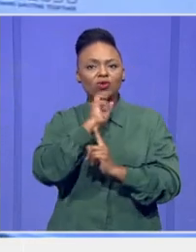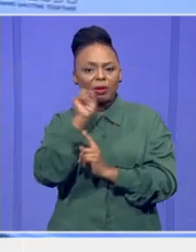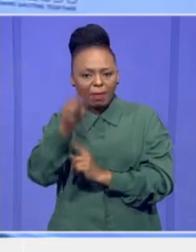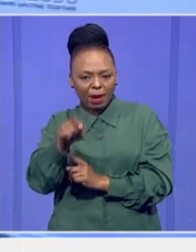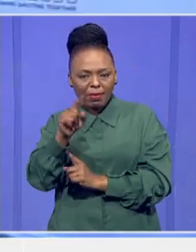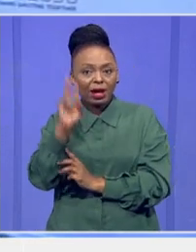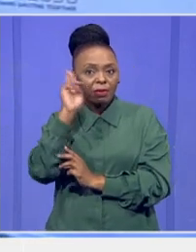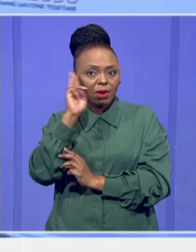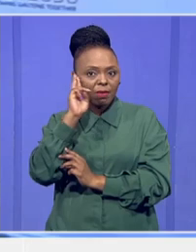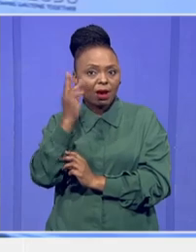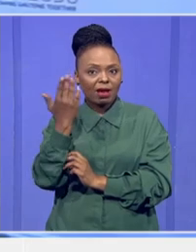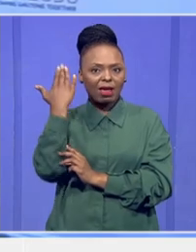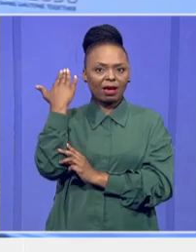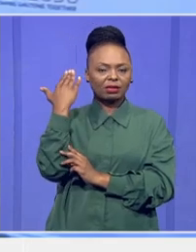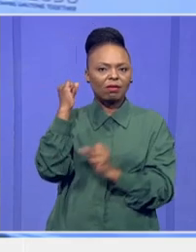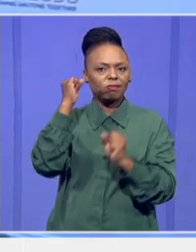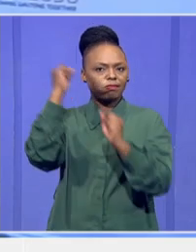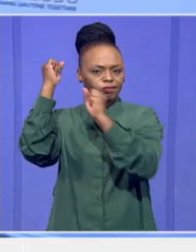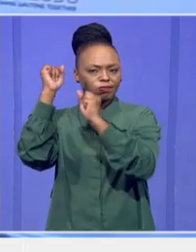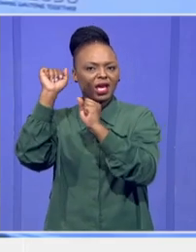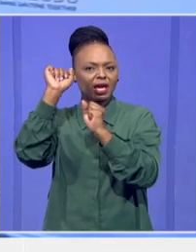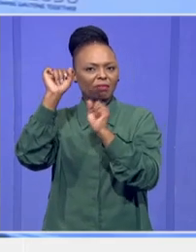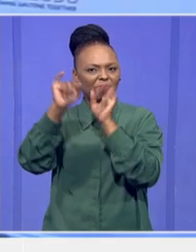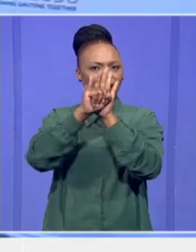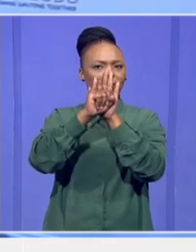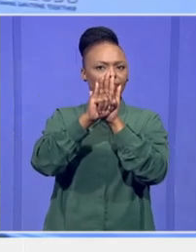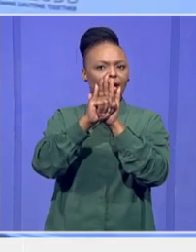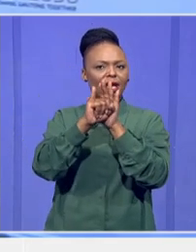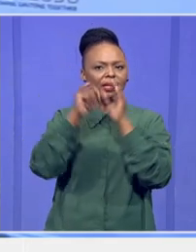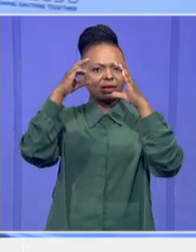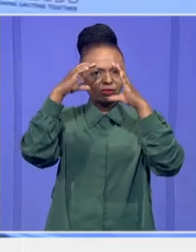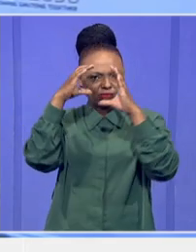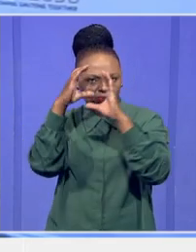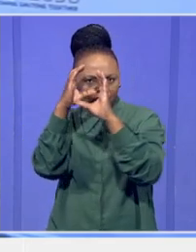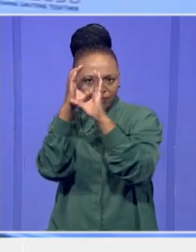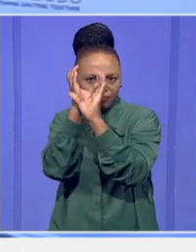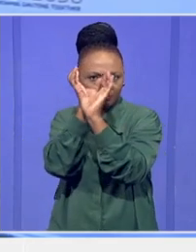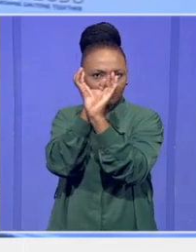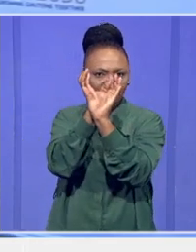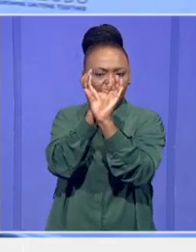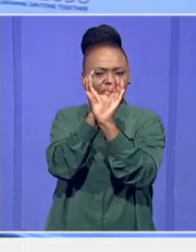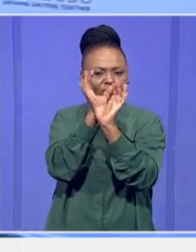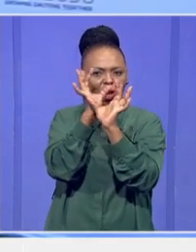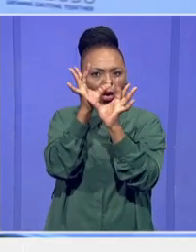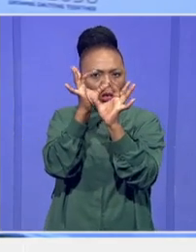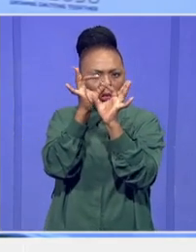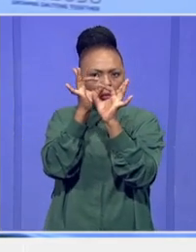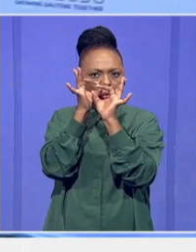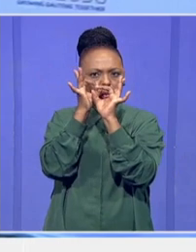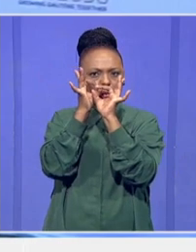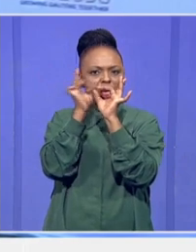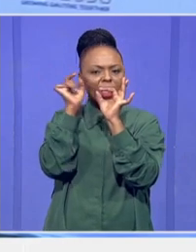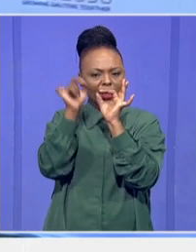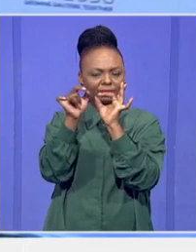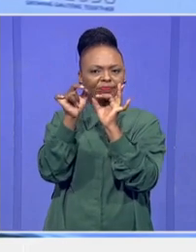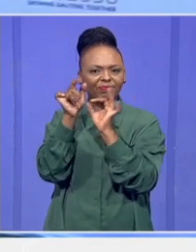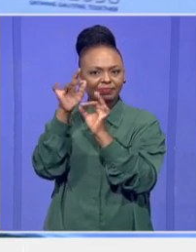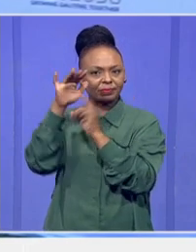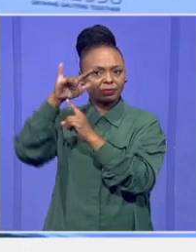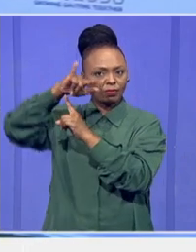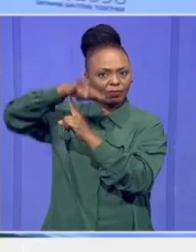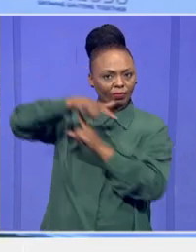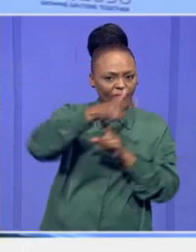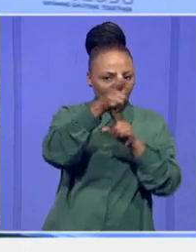as well as face recognition cameras. We understand that those will then be